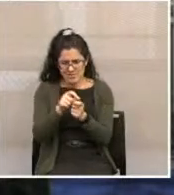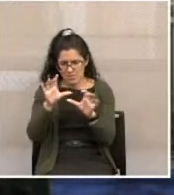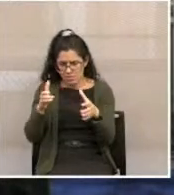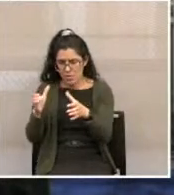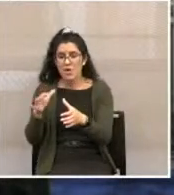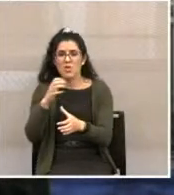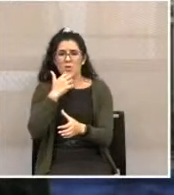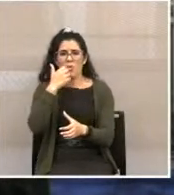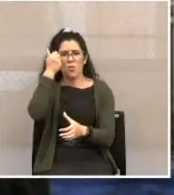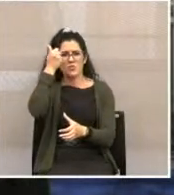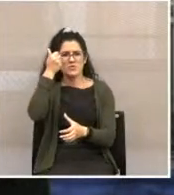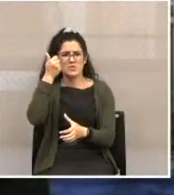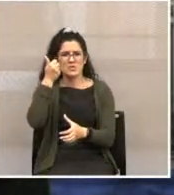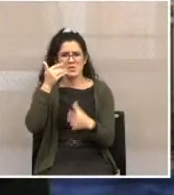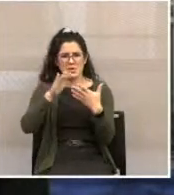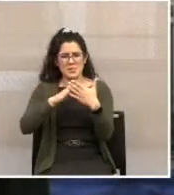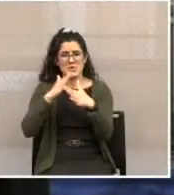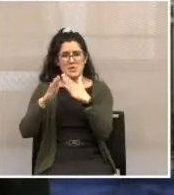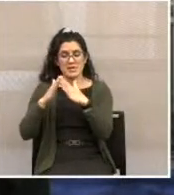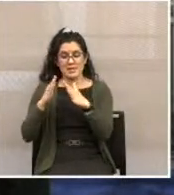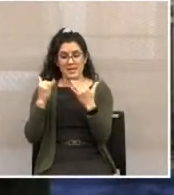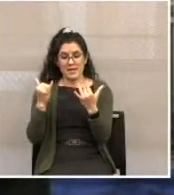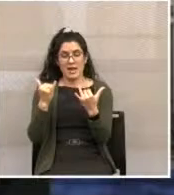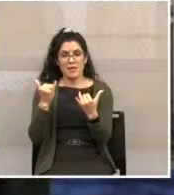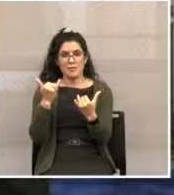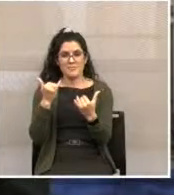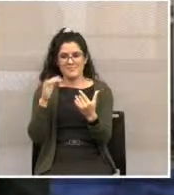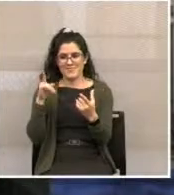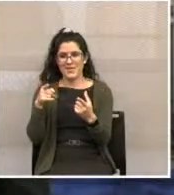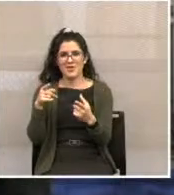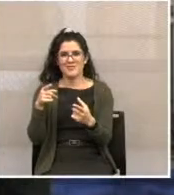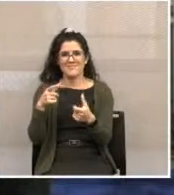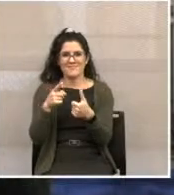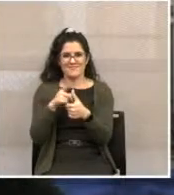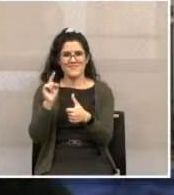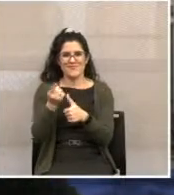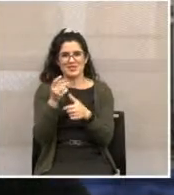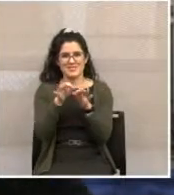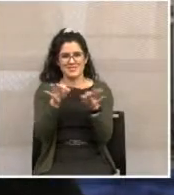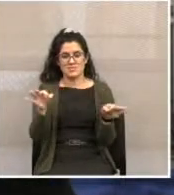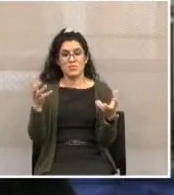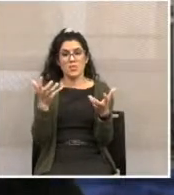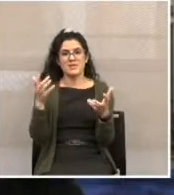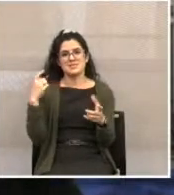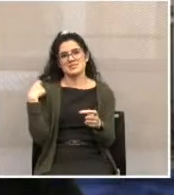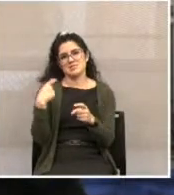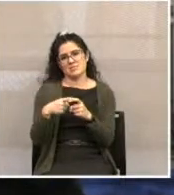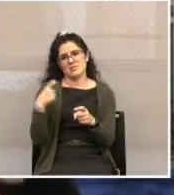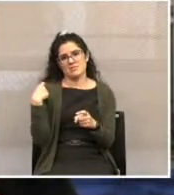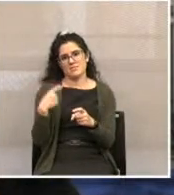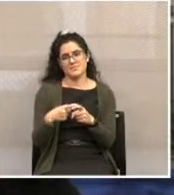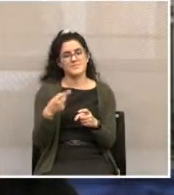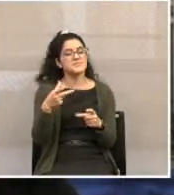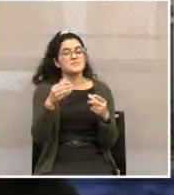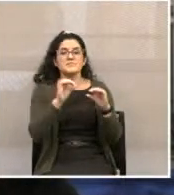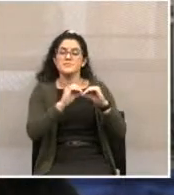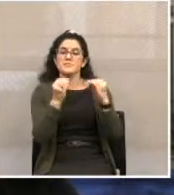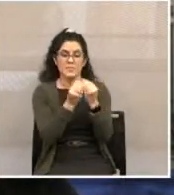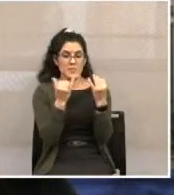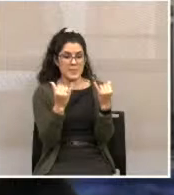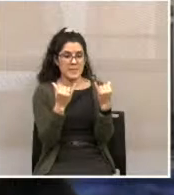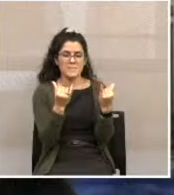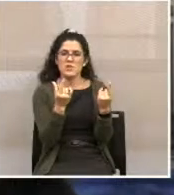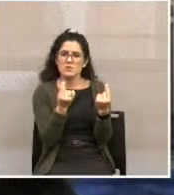older citizens whose primary language is Spanish, is that there is an organization right now that